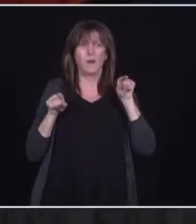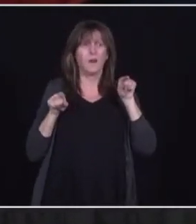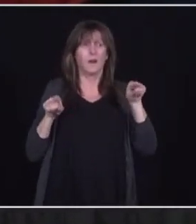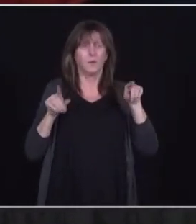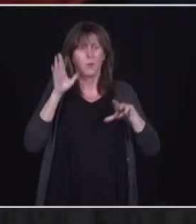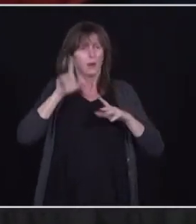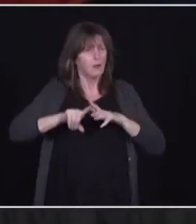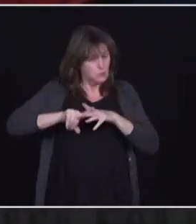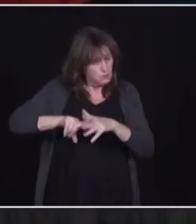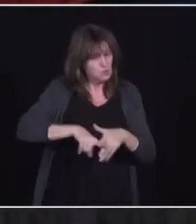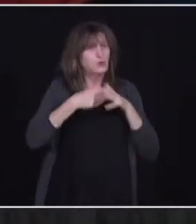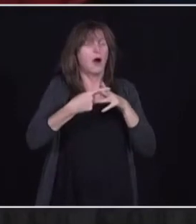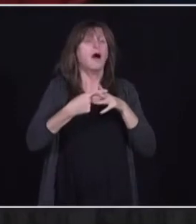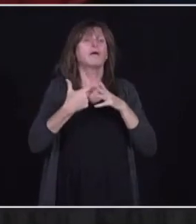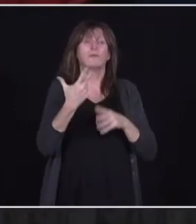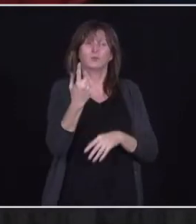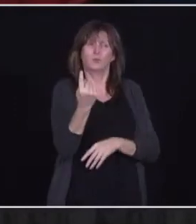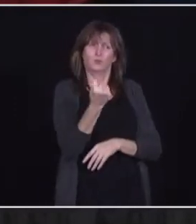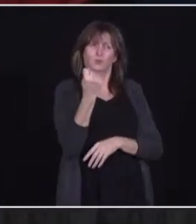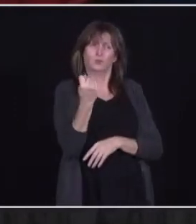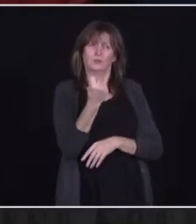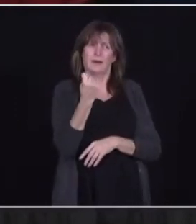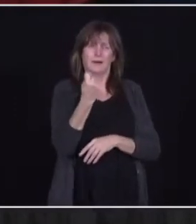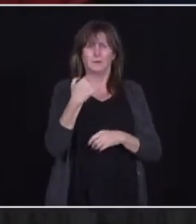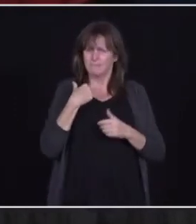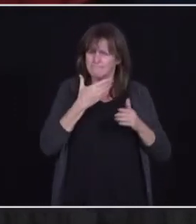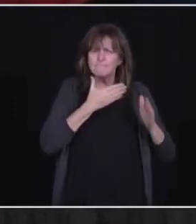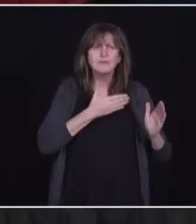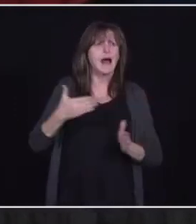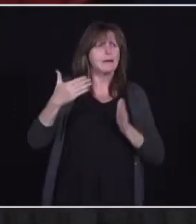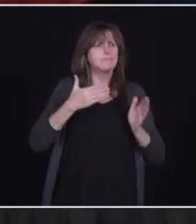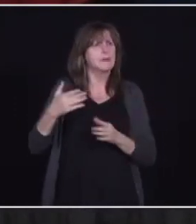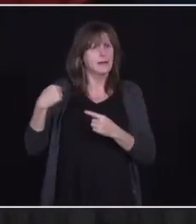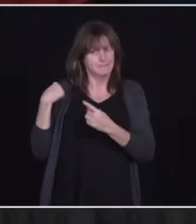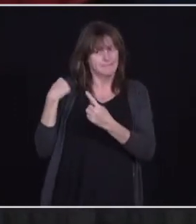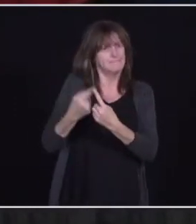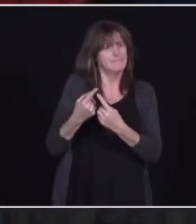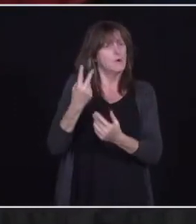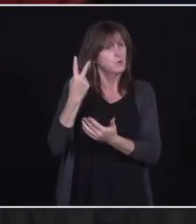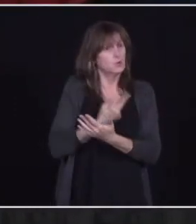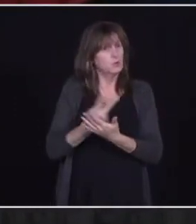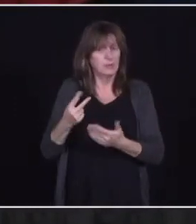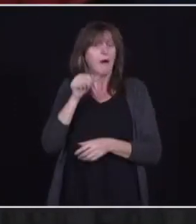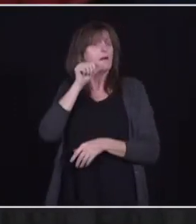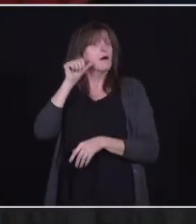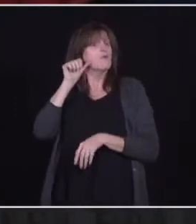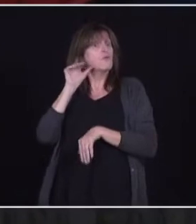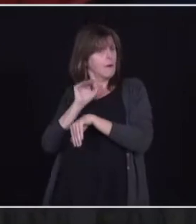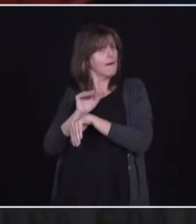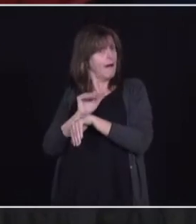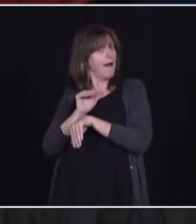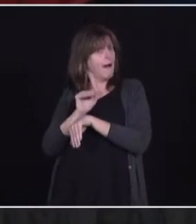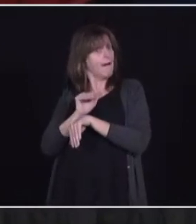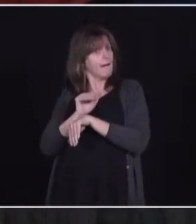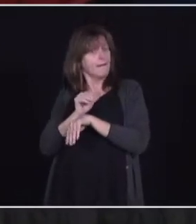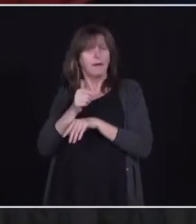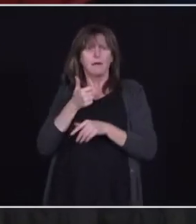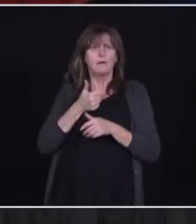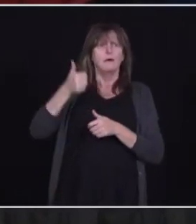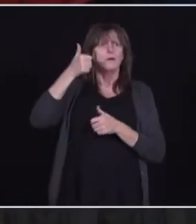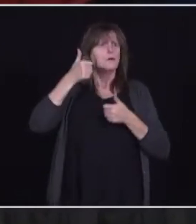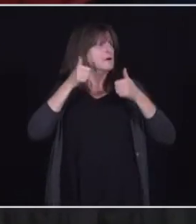servants to work over this last 2 weeks to actually prepare for this. Last night I had the opportunity to talk to the heads and some of the teams at both of